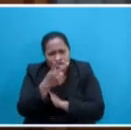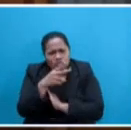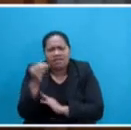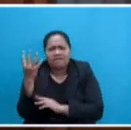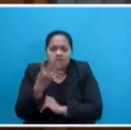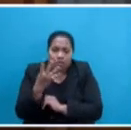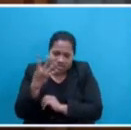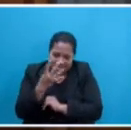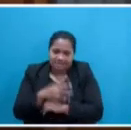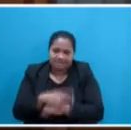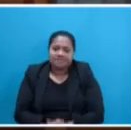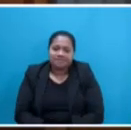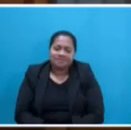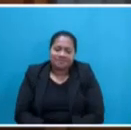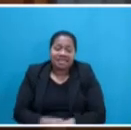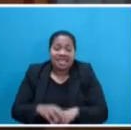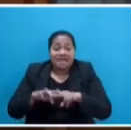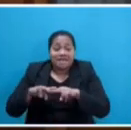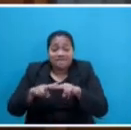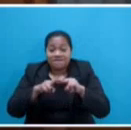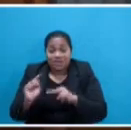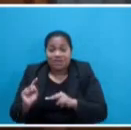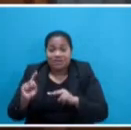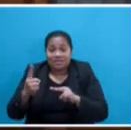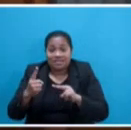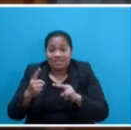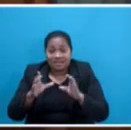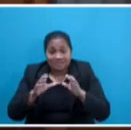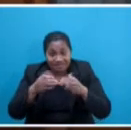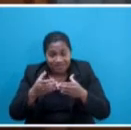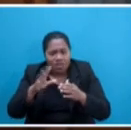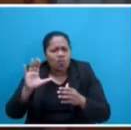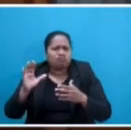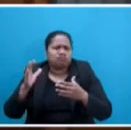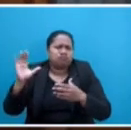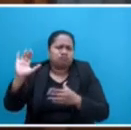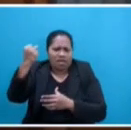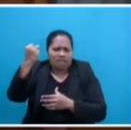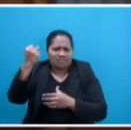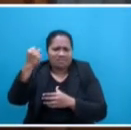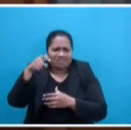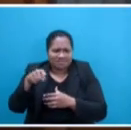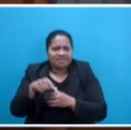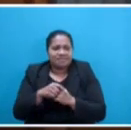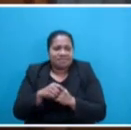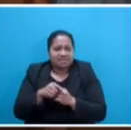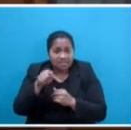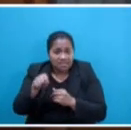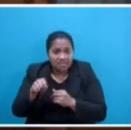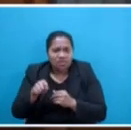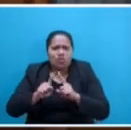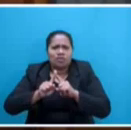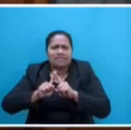2014, the Fiji First Party won a landslide victory in the national elections. This victory was significant in